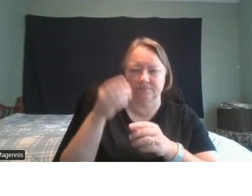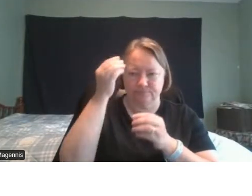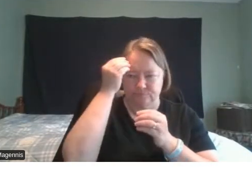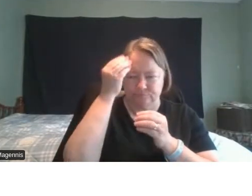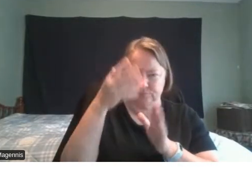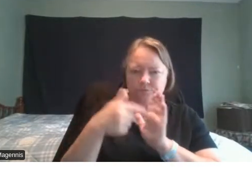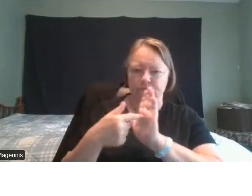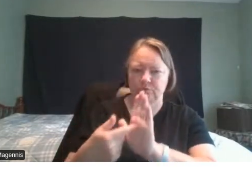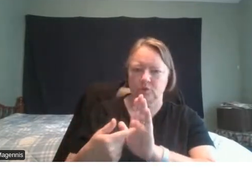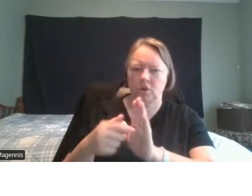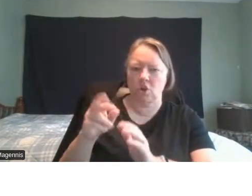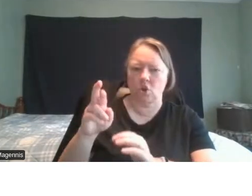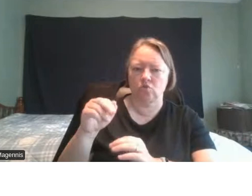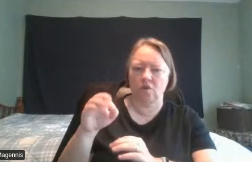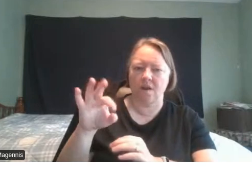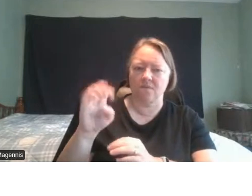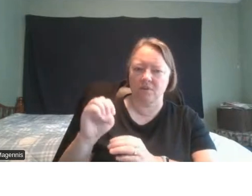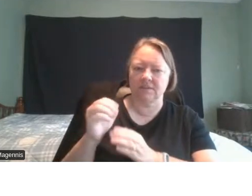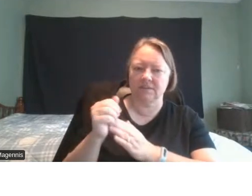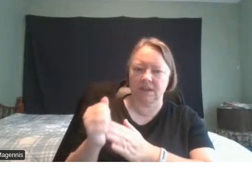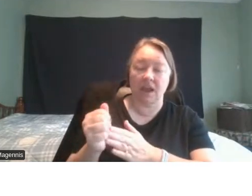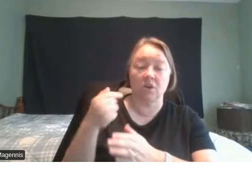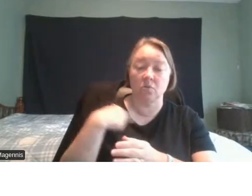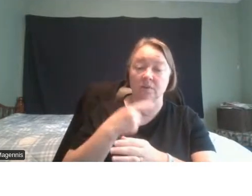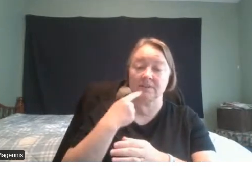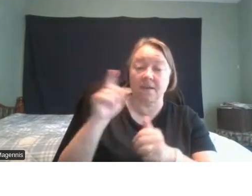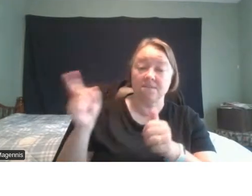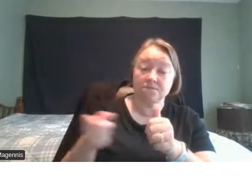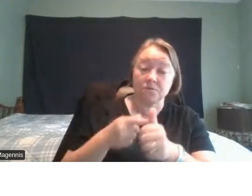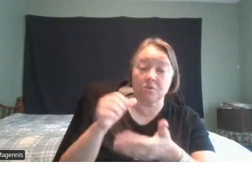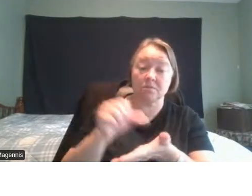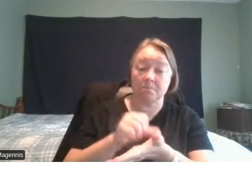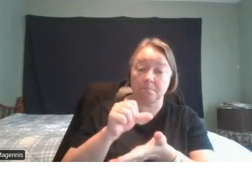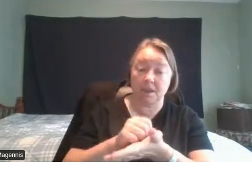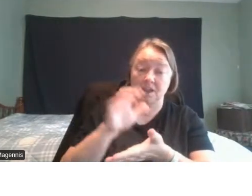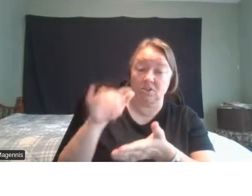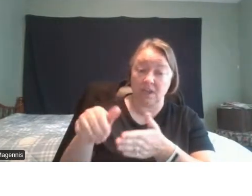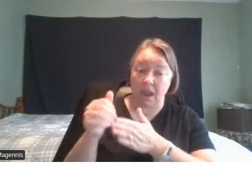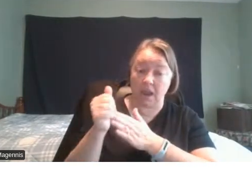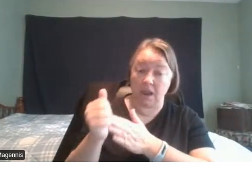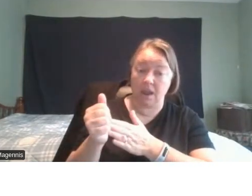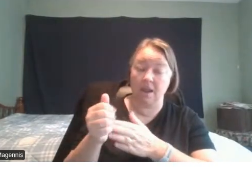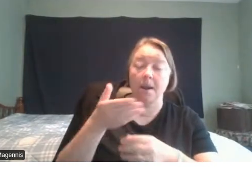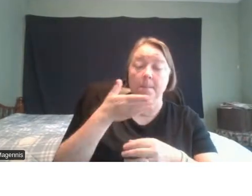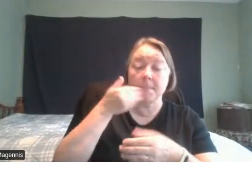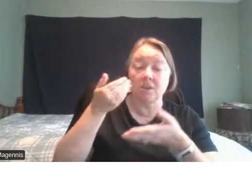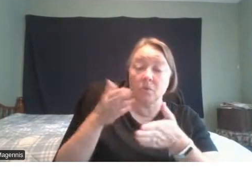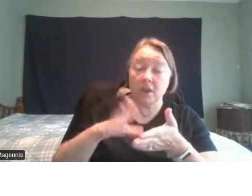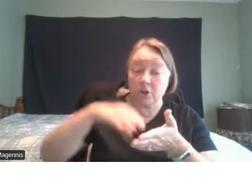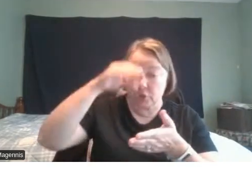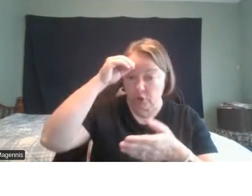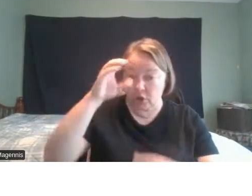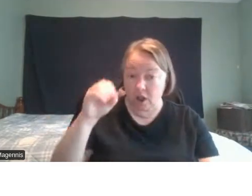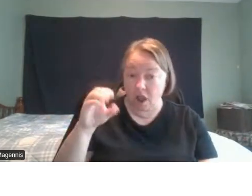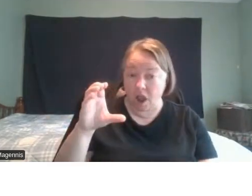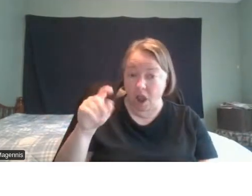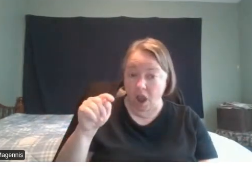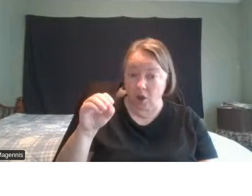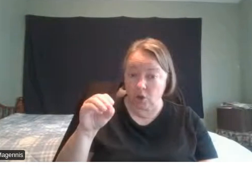guide. We do say on the first page of the reference guide, the best way to learn OctoStudio is